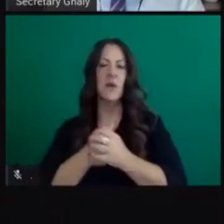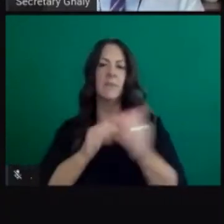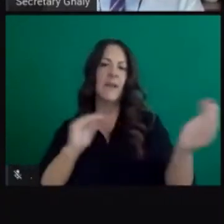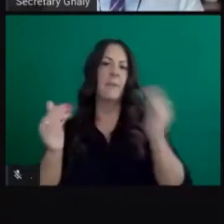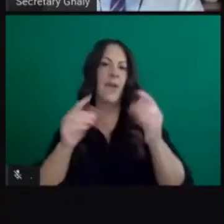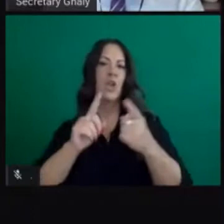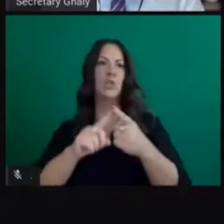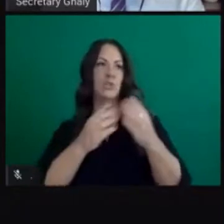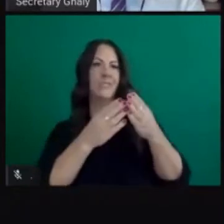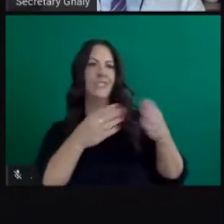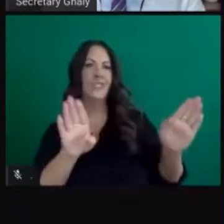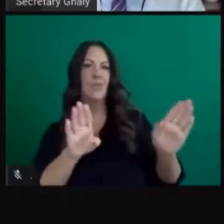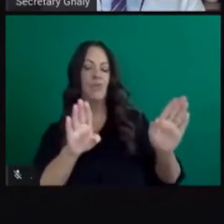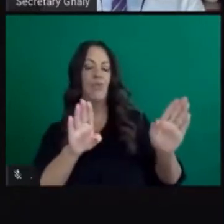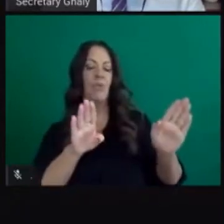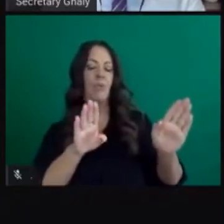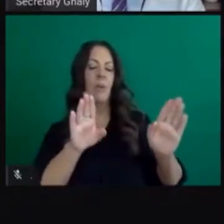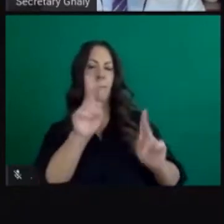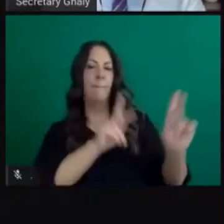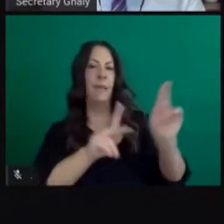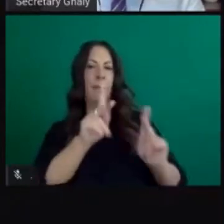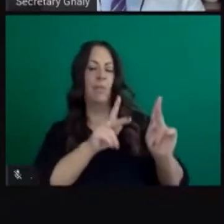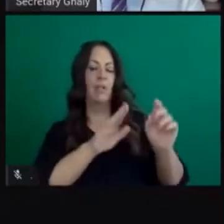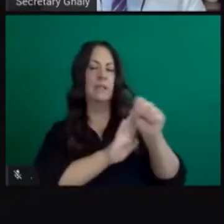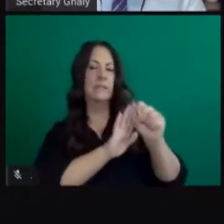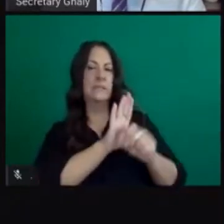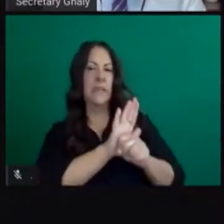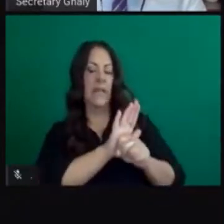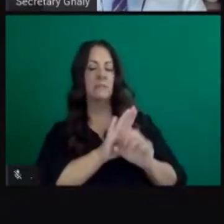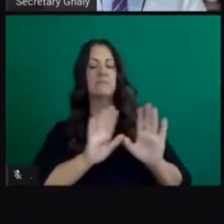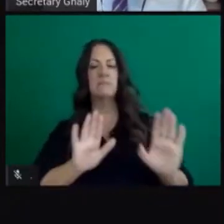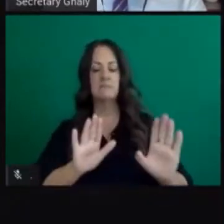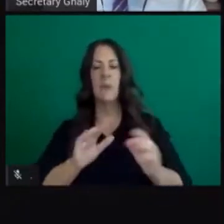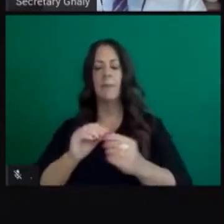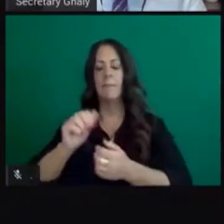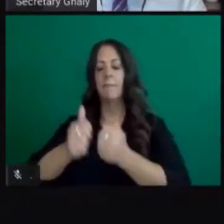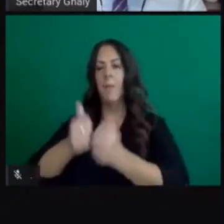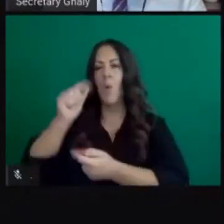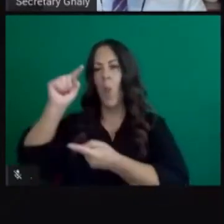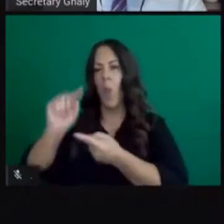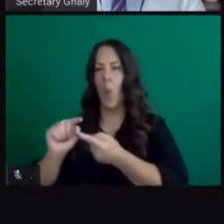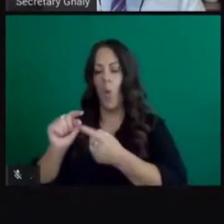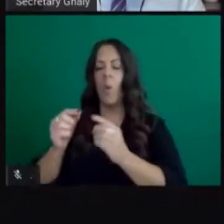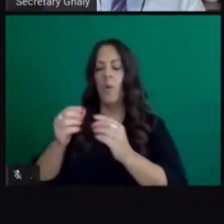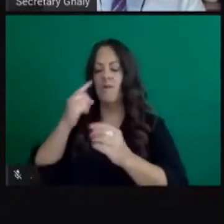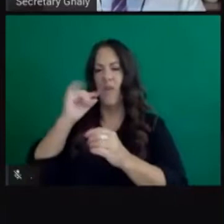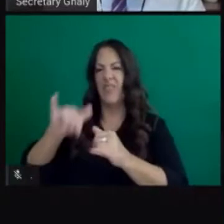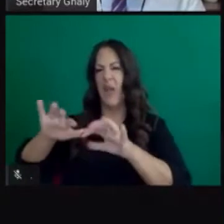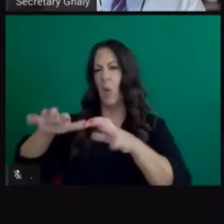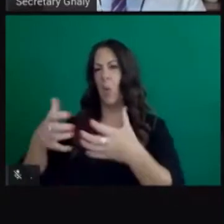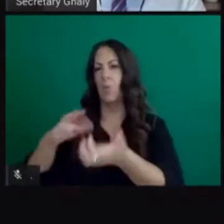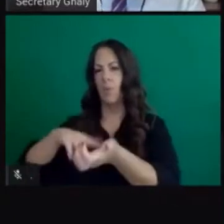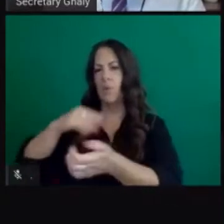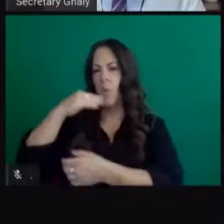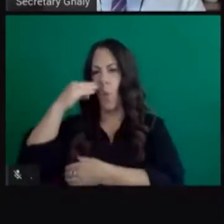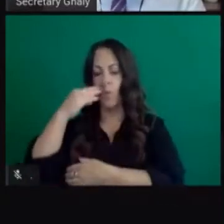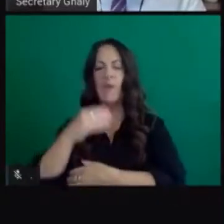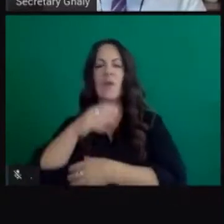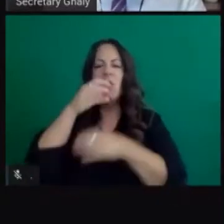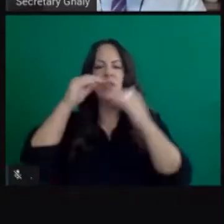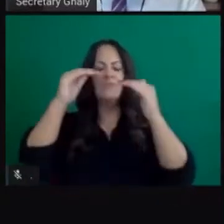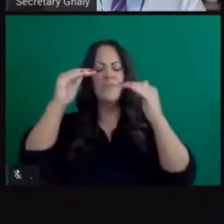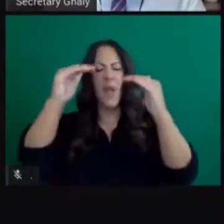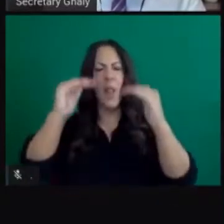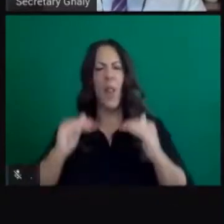than the statewide cases for all Californians. The lowest line, that darker orange line,